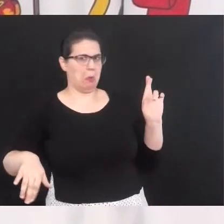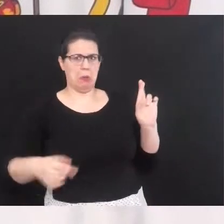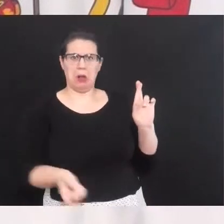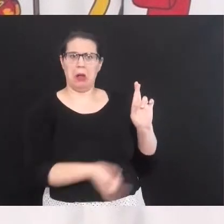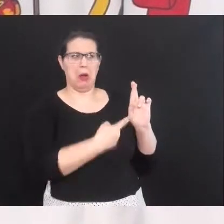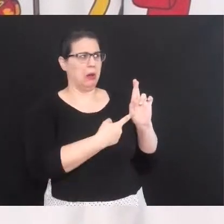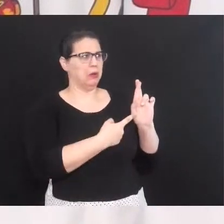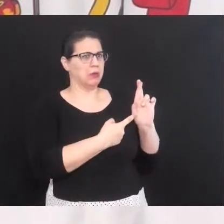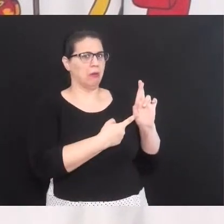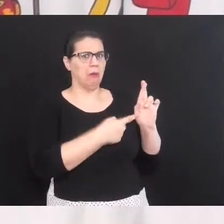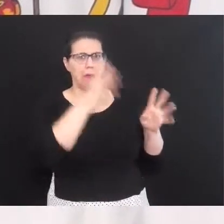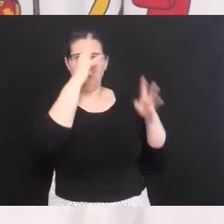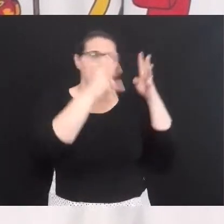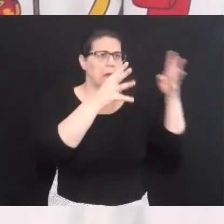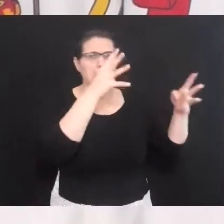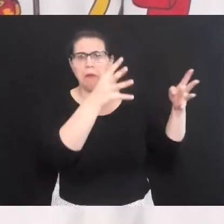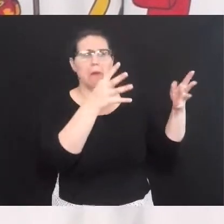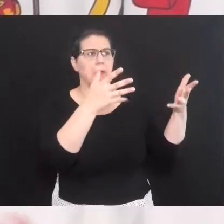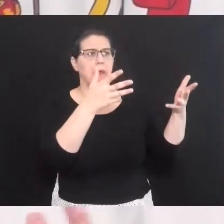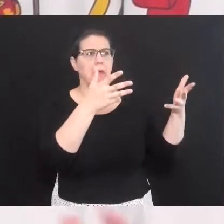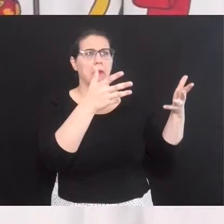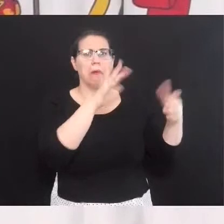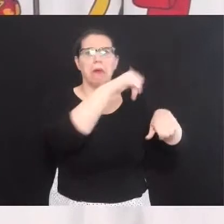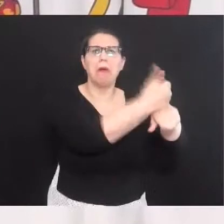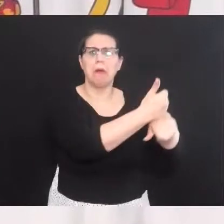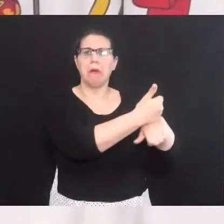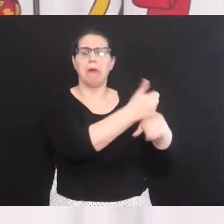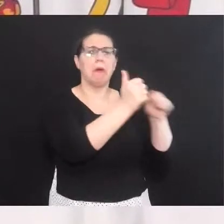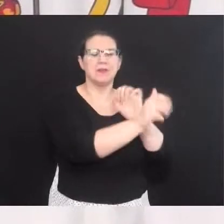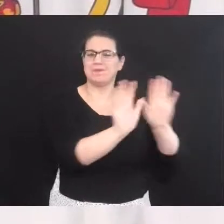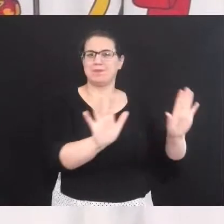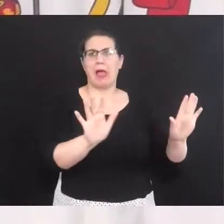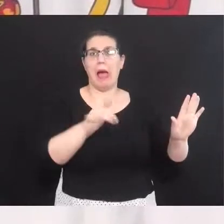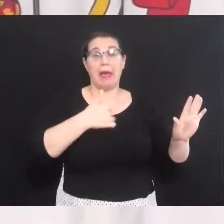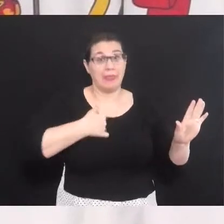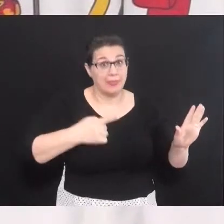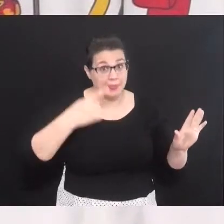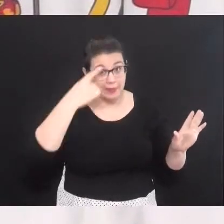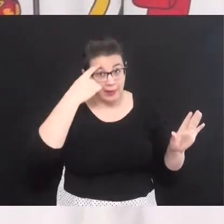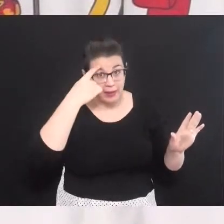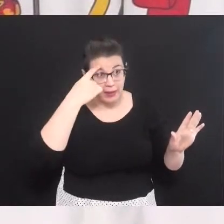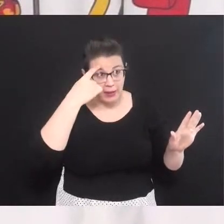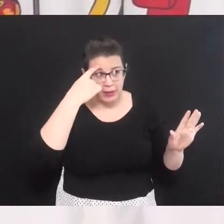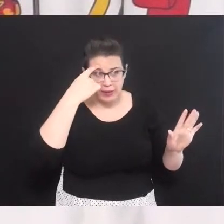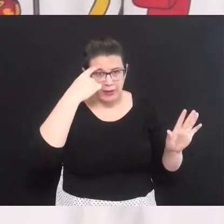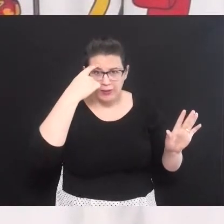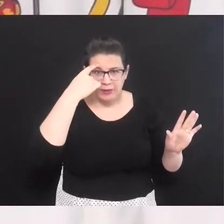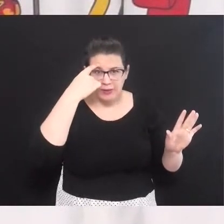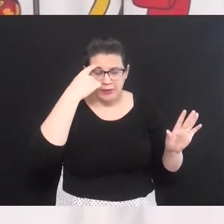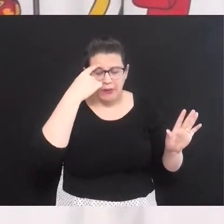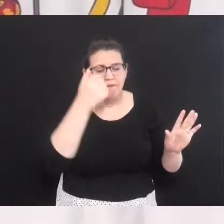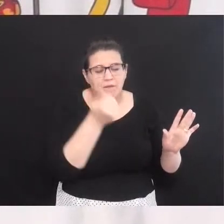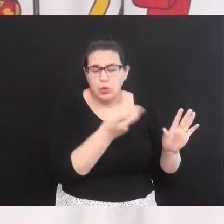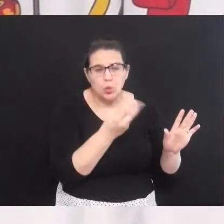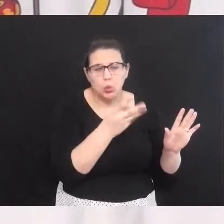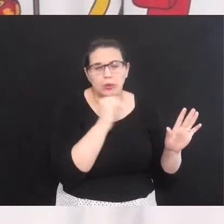trying to come up and thank goodness, I think at least, that this is only a few,